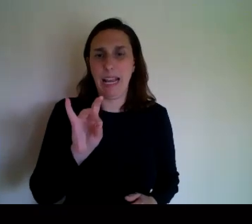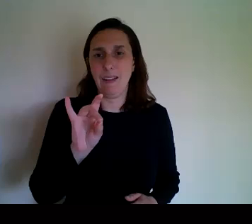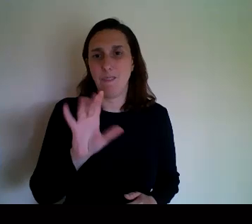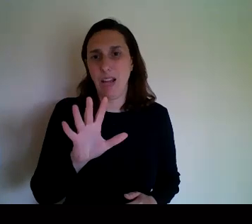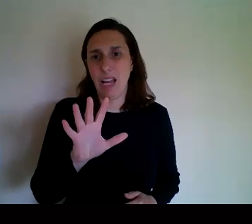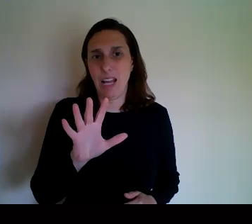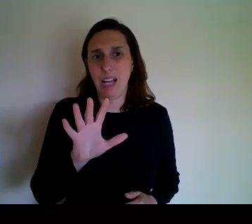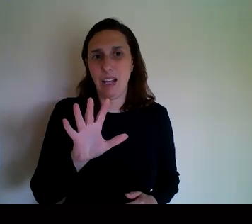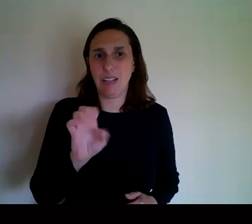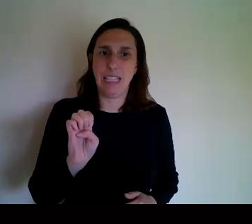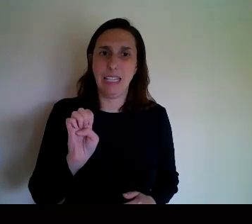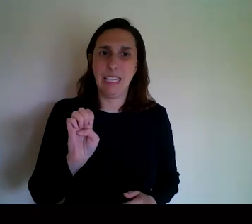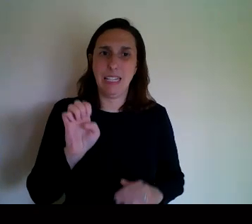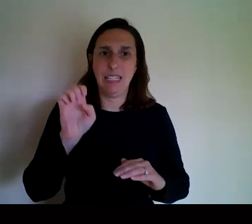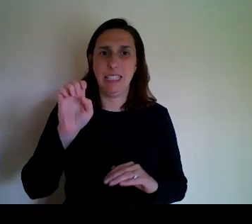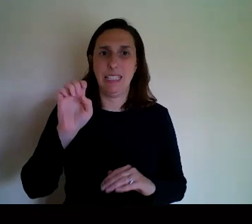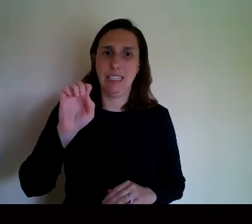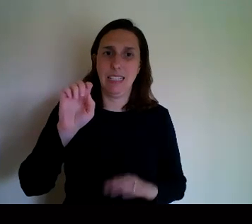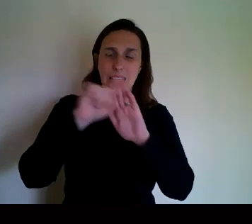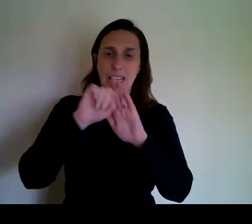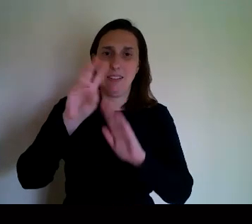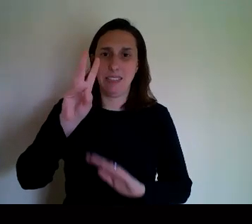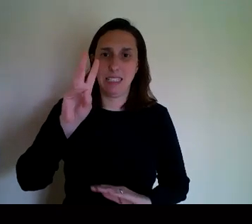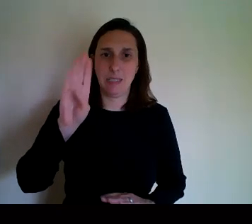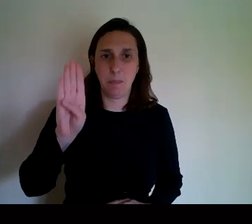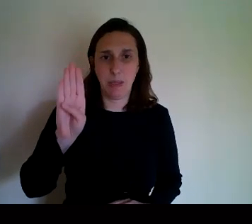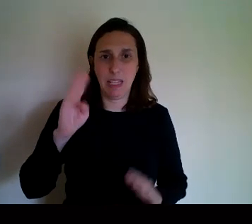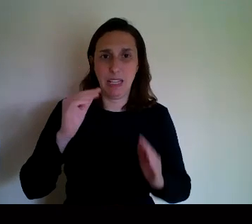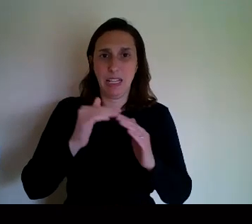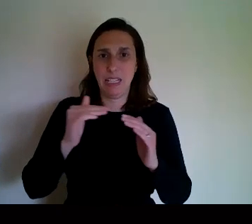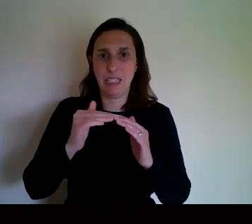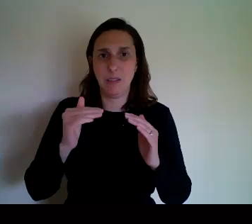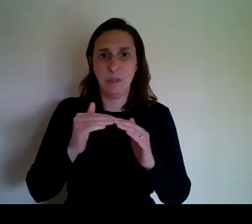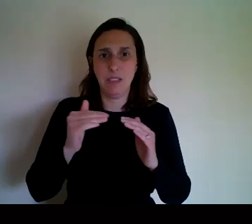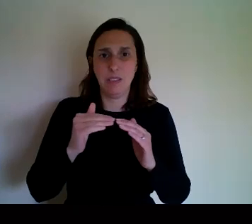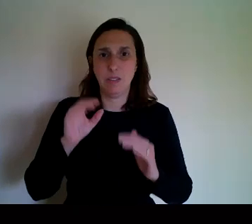0.85 e to the negative 6b is equal